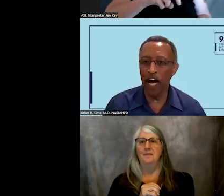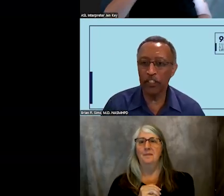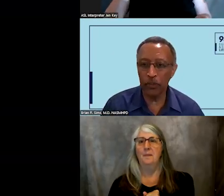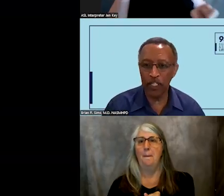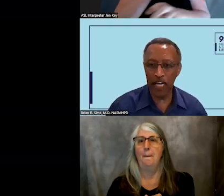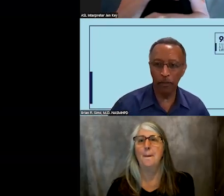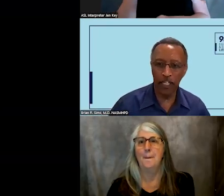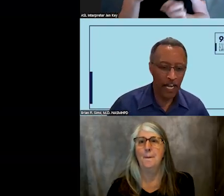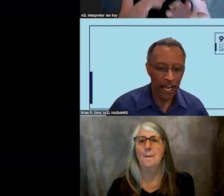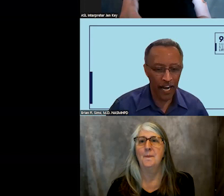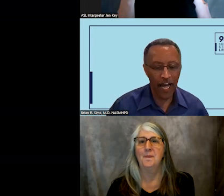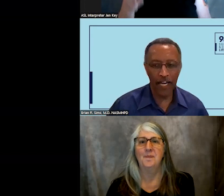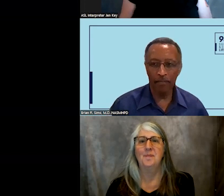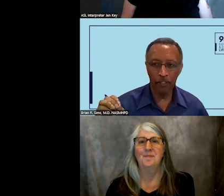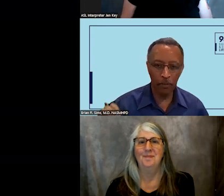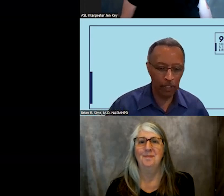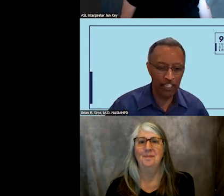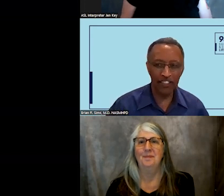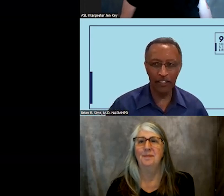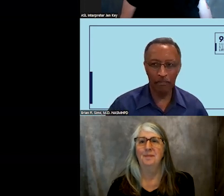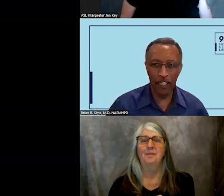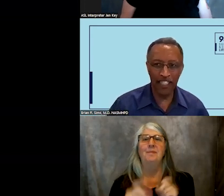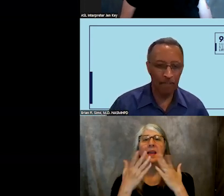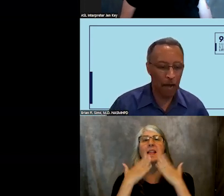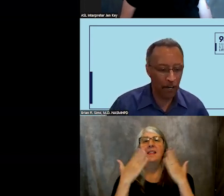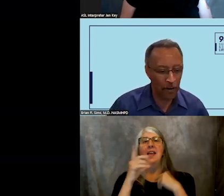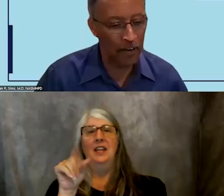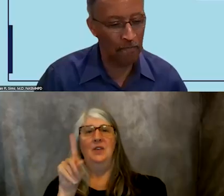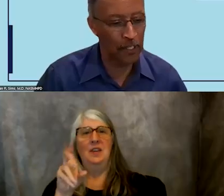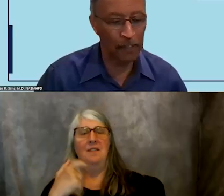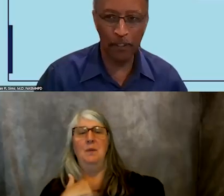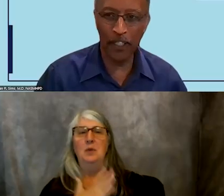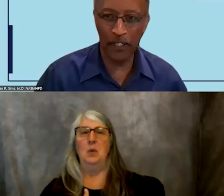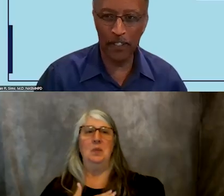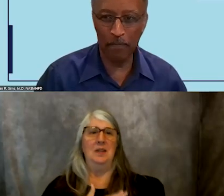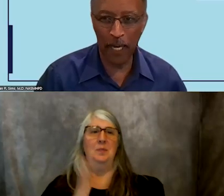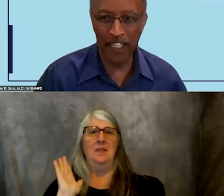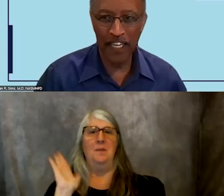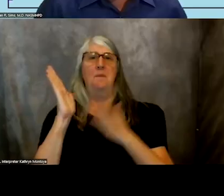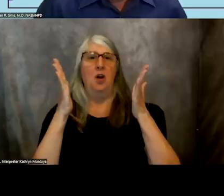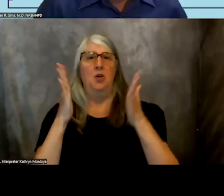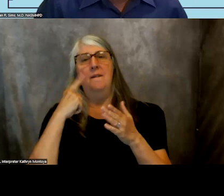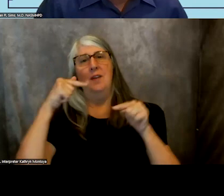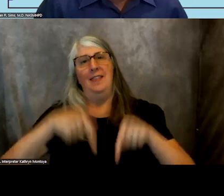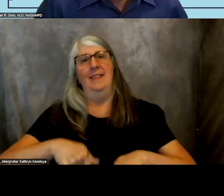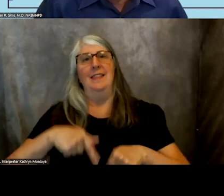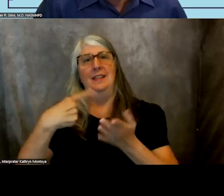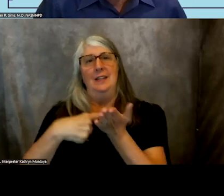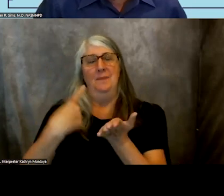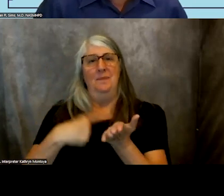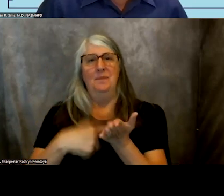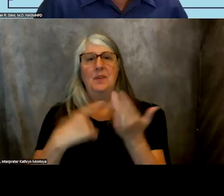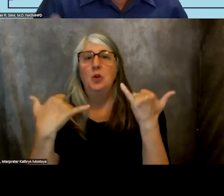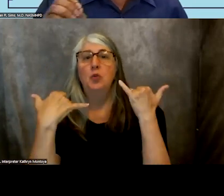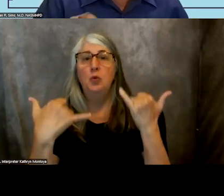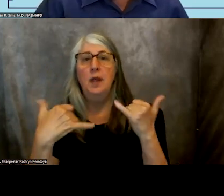medical advisors with NASMHPD, and I am so pleased to be the moderator for this particular debate. Today,